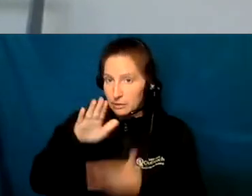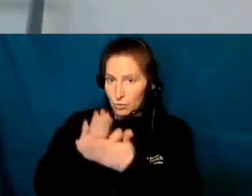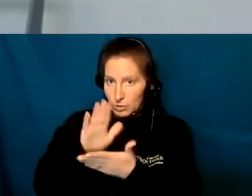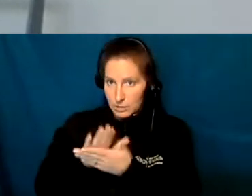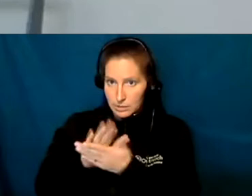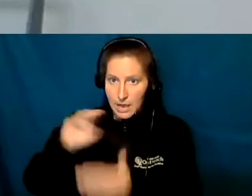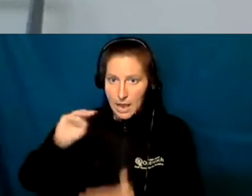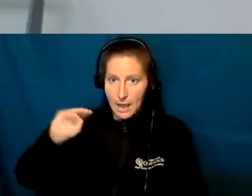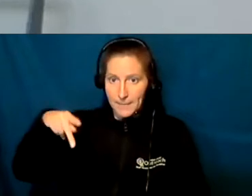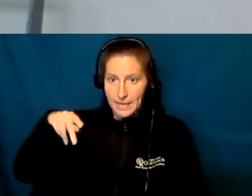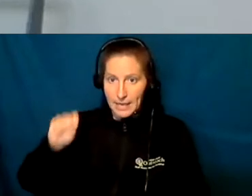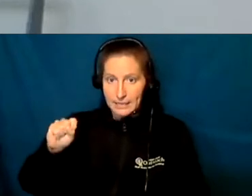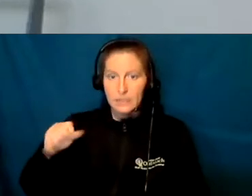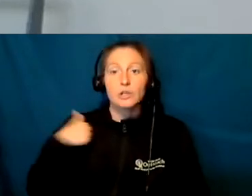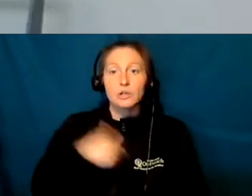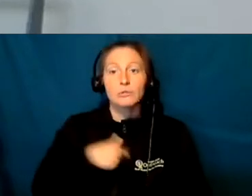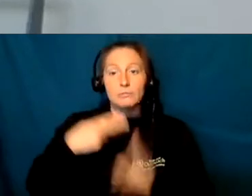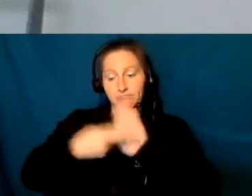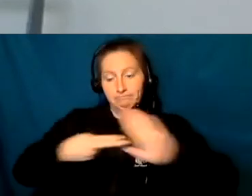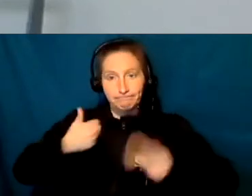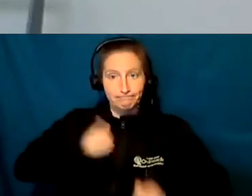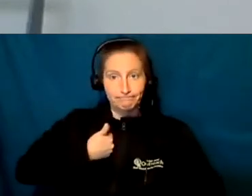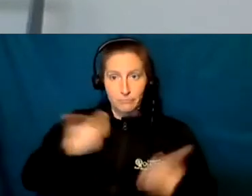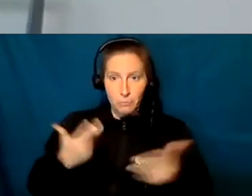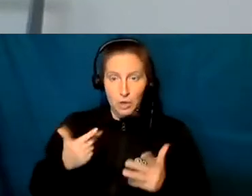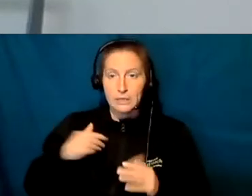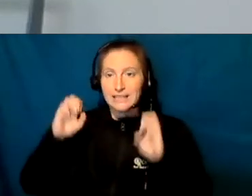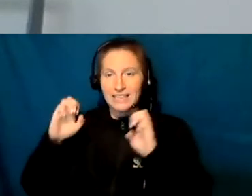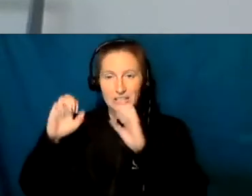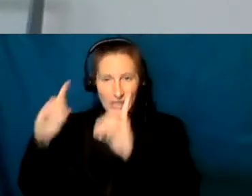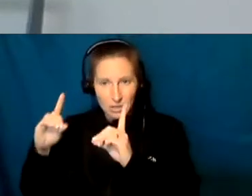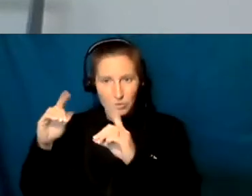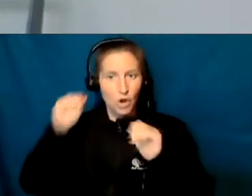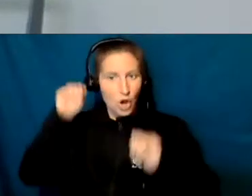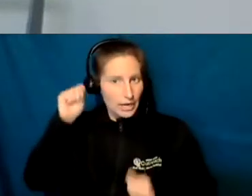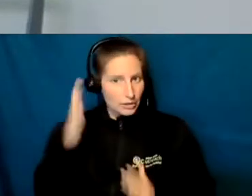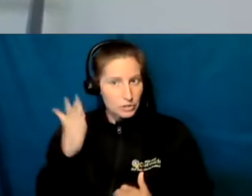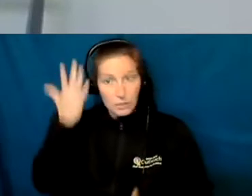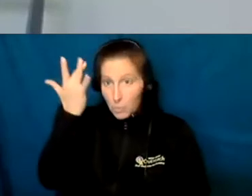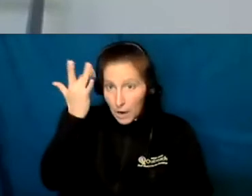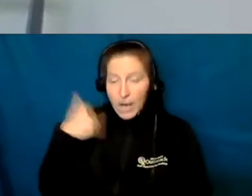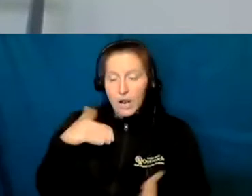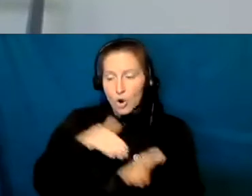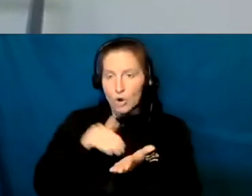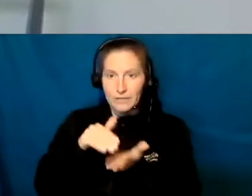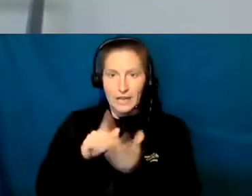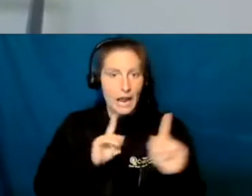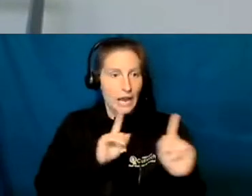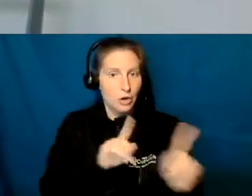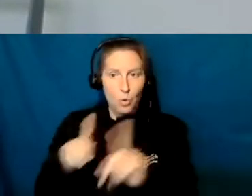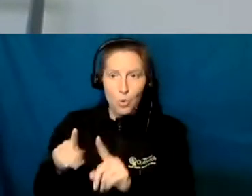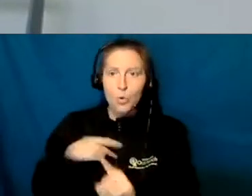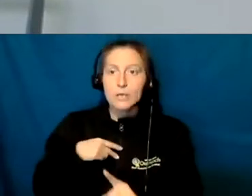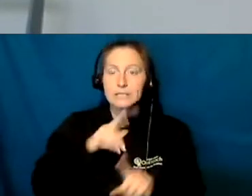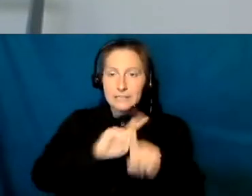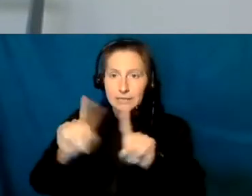We call ourselves educational audiologists because a lot of times I'm going in to see MPS students in